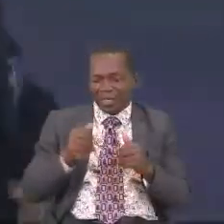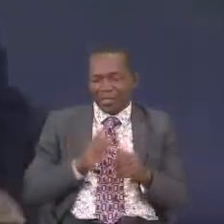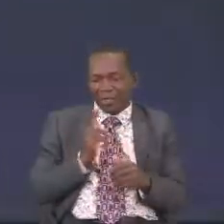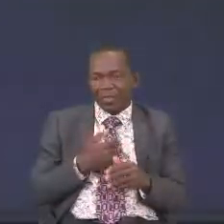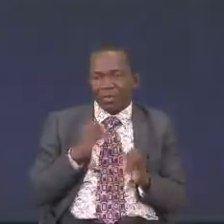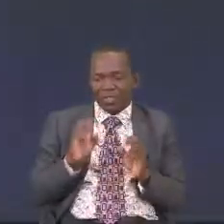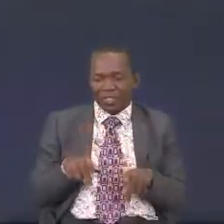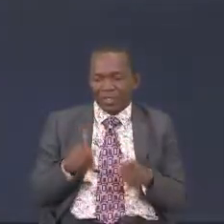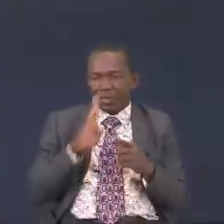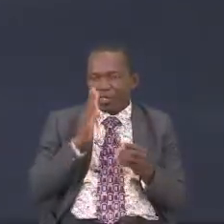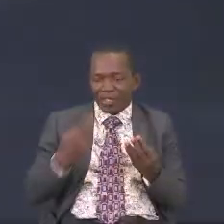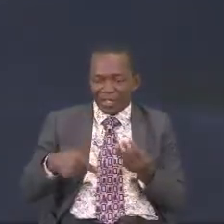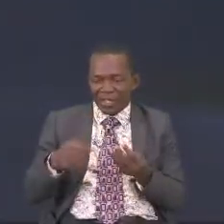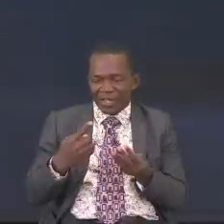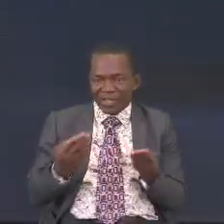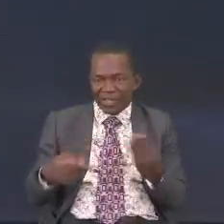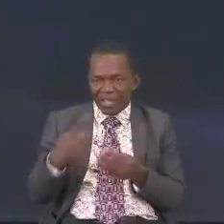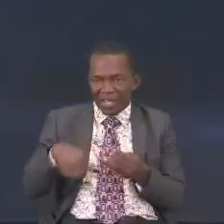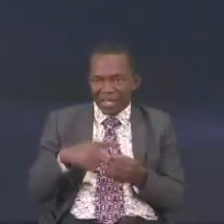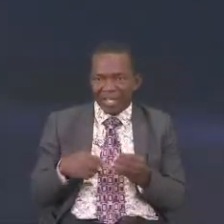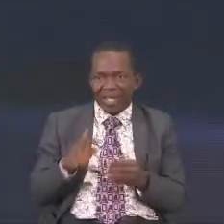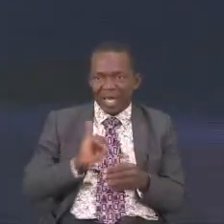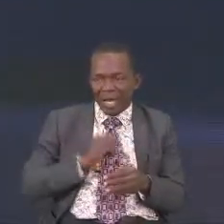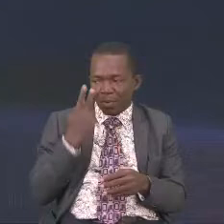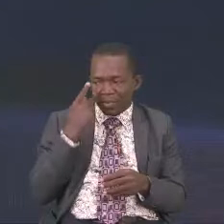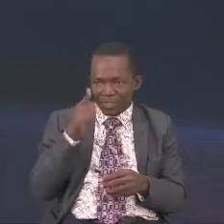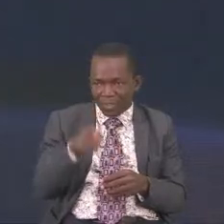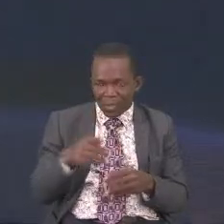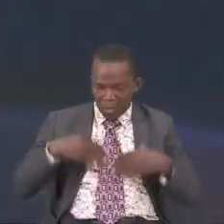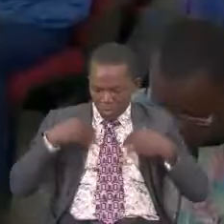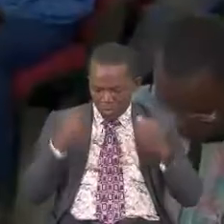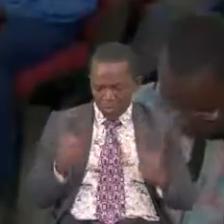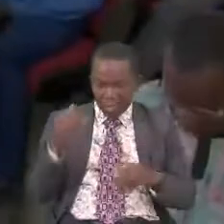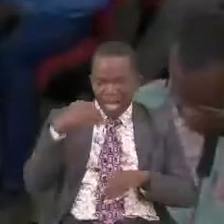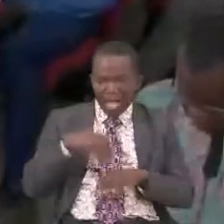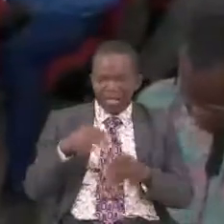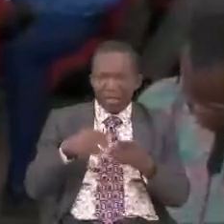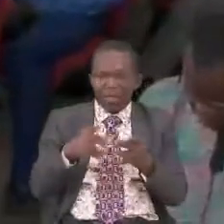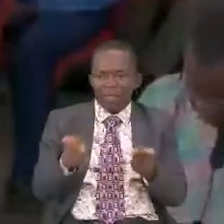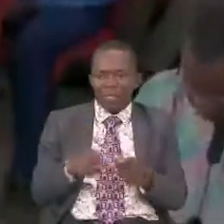back again, I'll see you strong at your post.